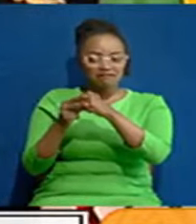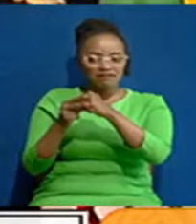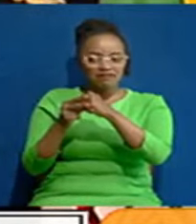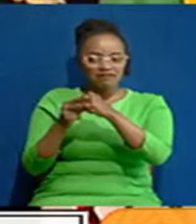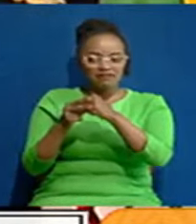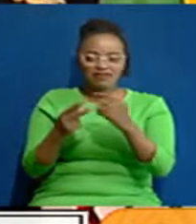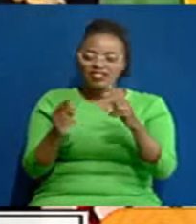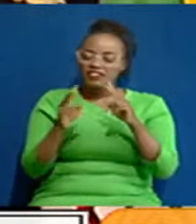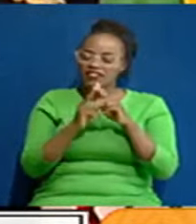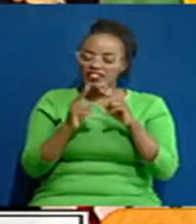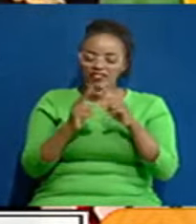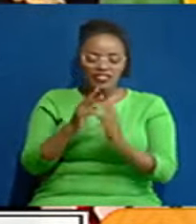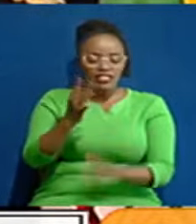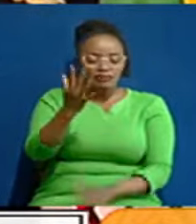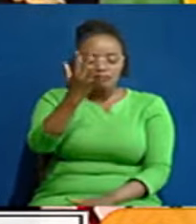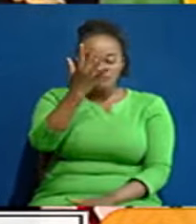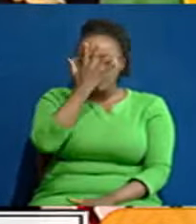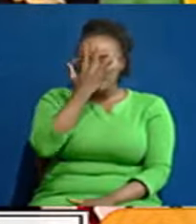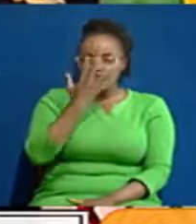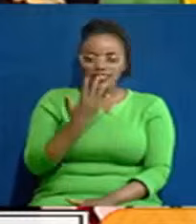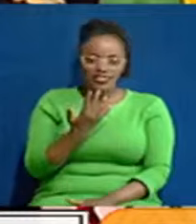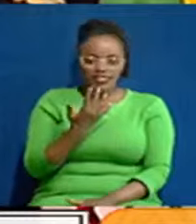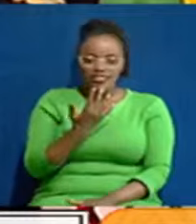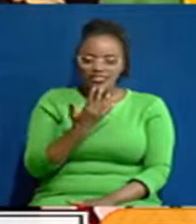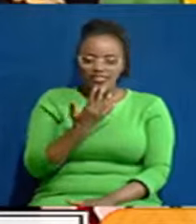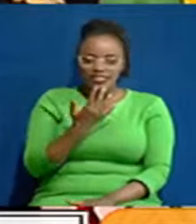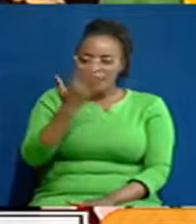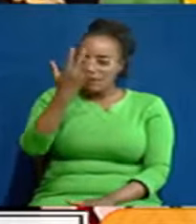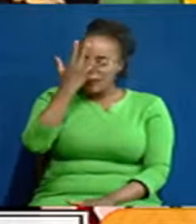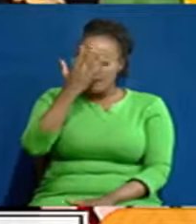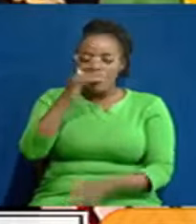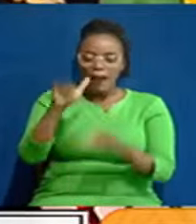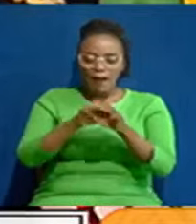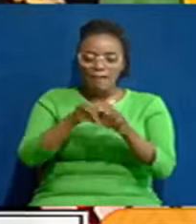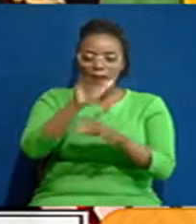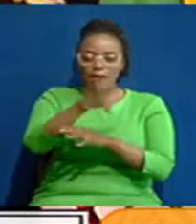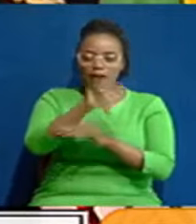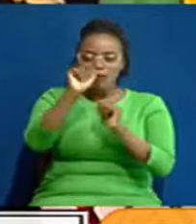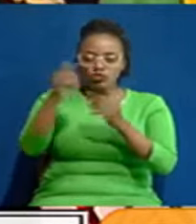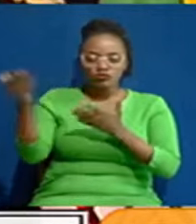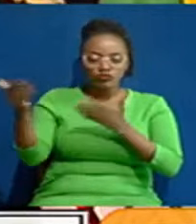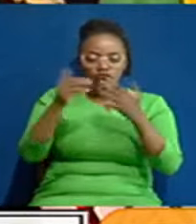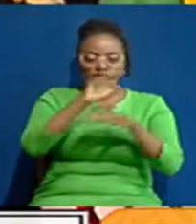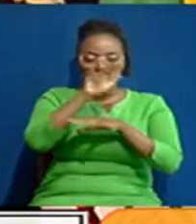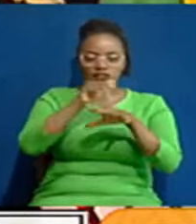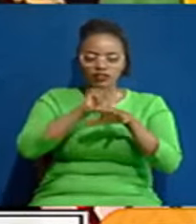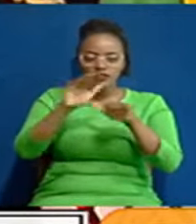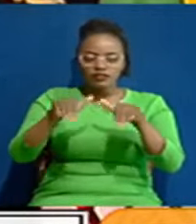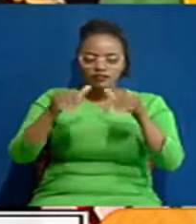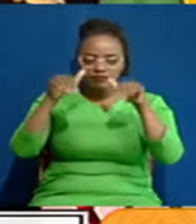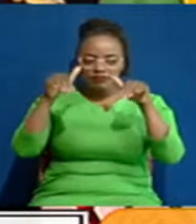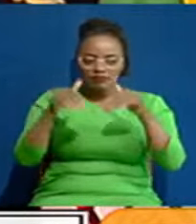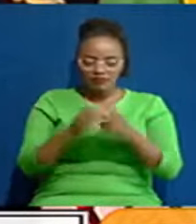2017. It is a most embarrassing allegation a Member of Parliament can table before the National Assembly.